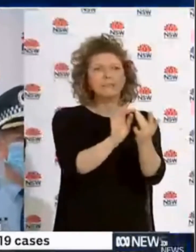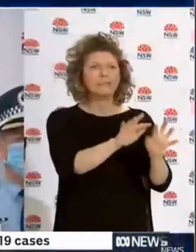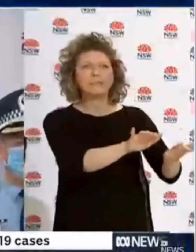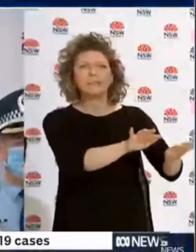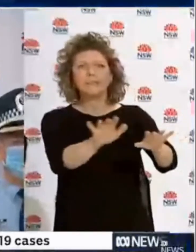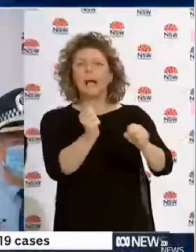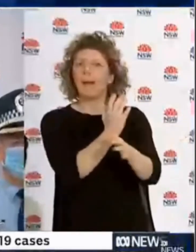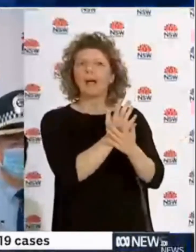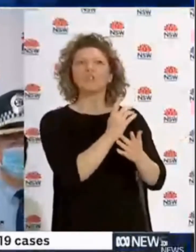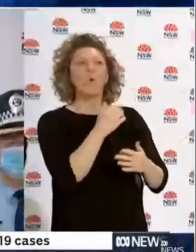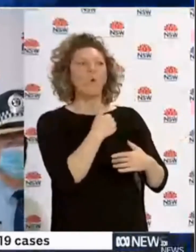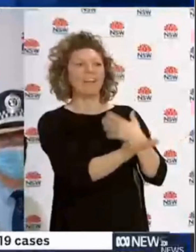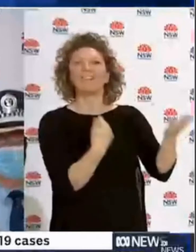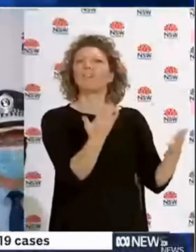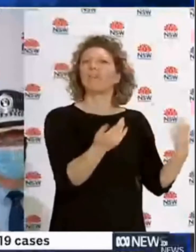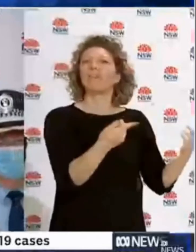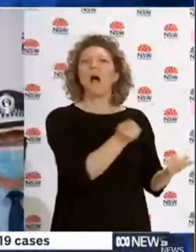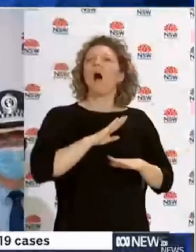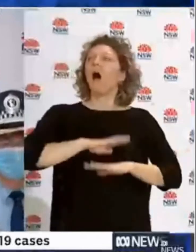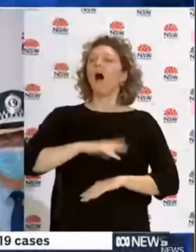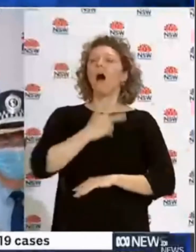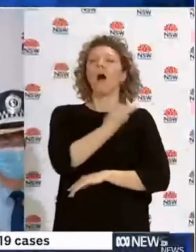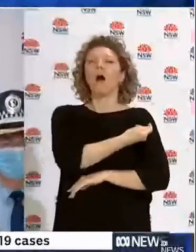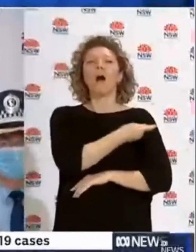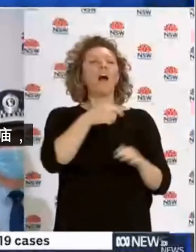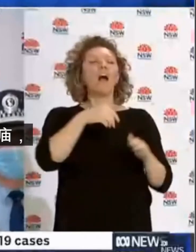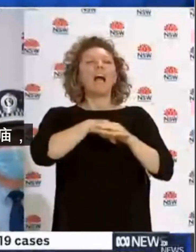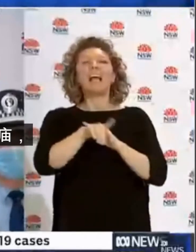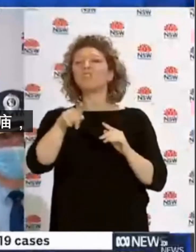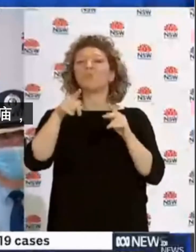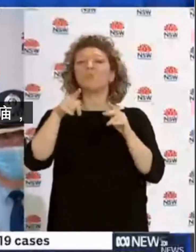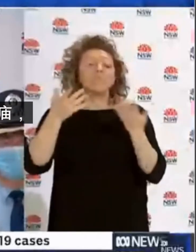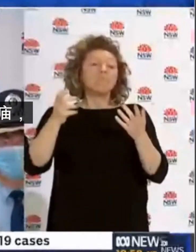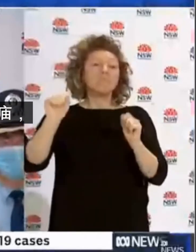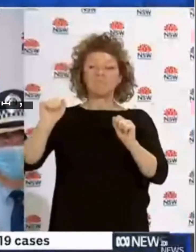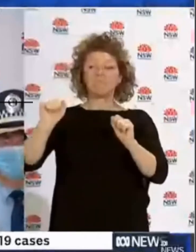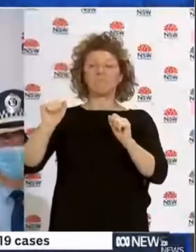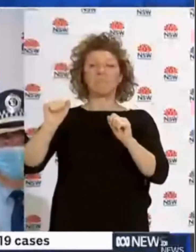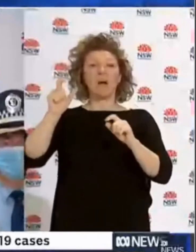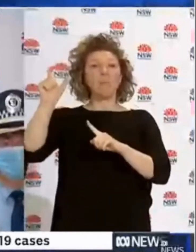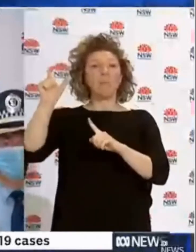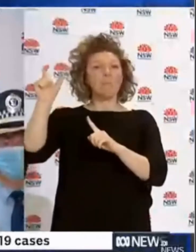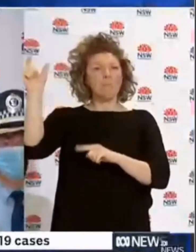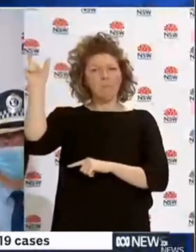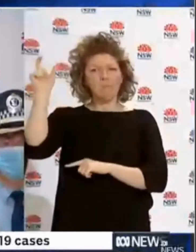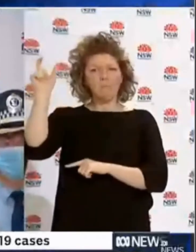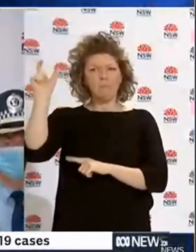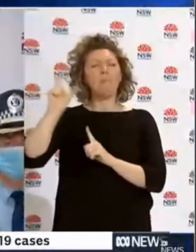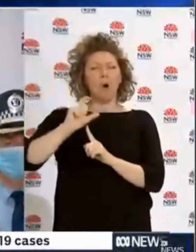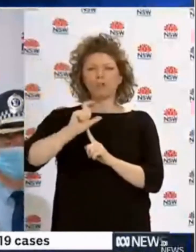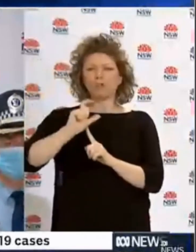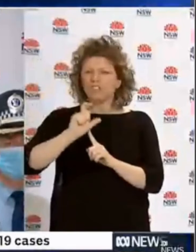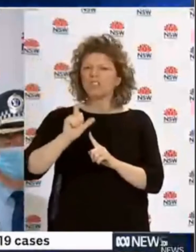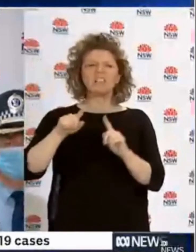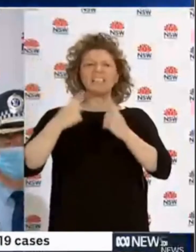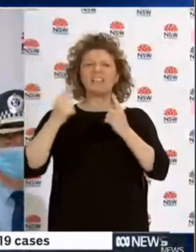that. They've been to mosques, they've been to Sikh temples, they've been a whole range of different ways that they're